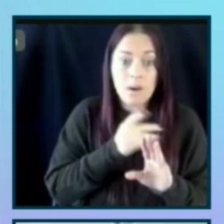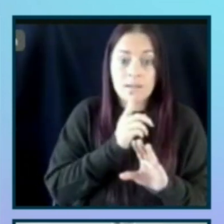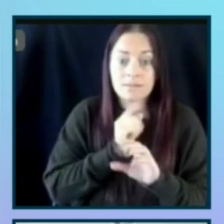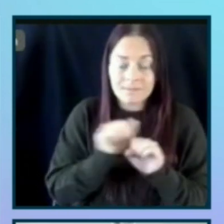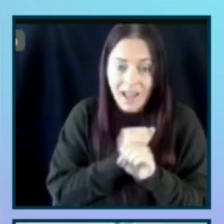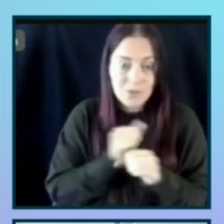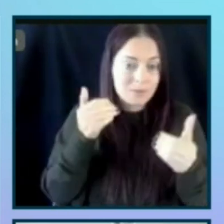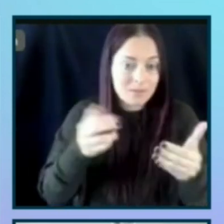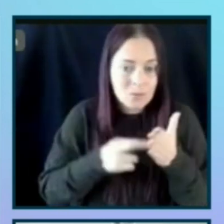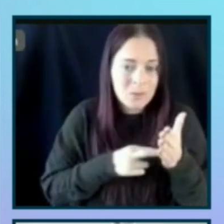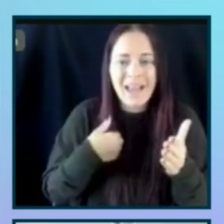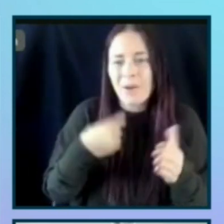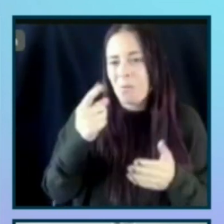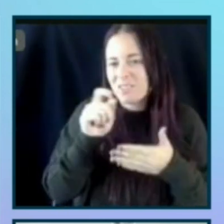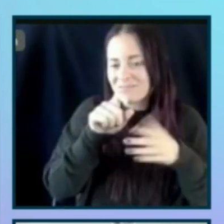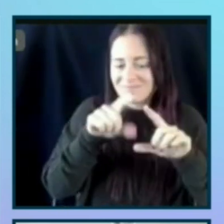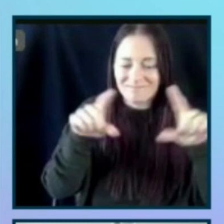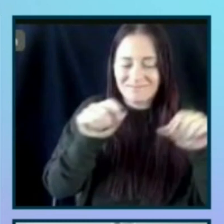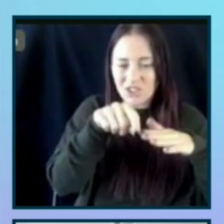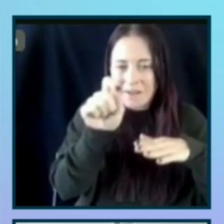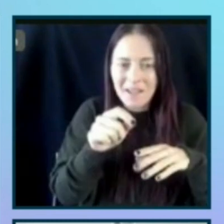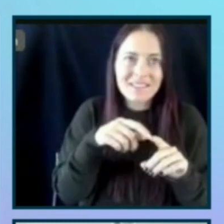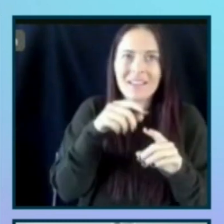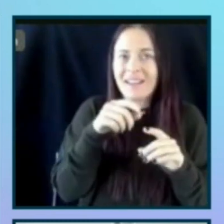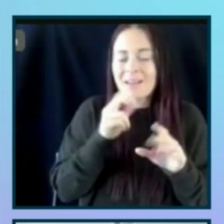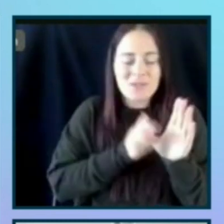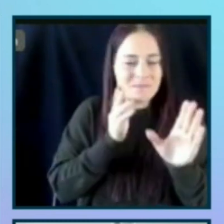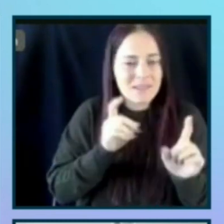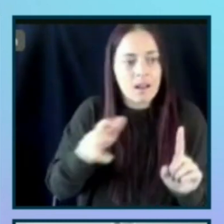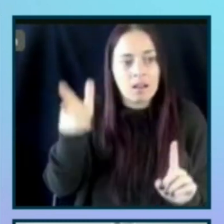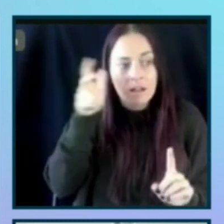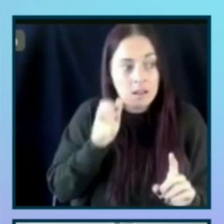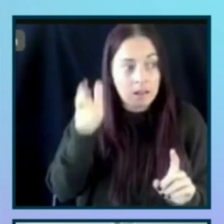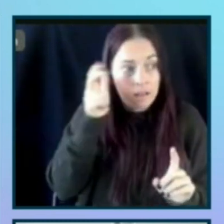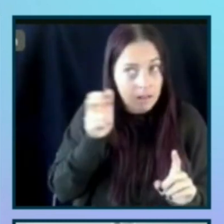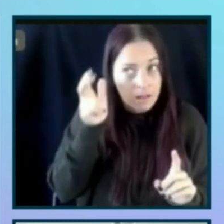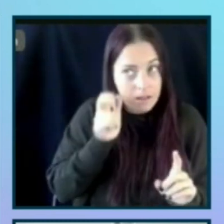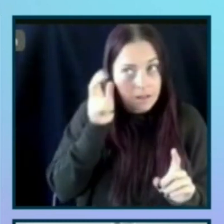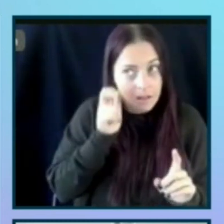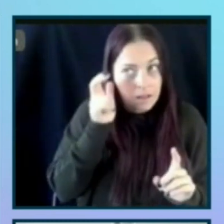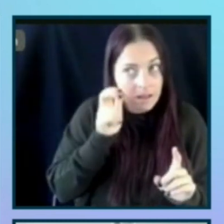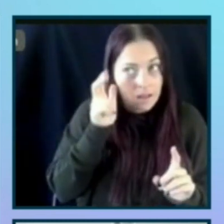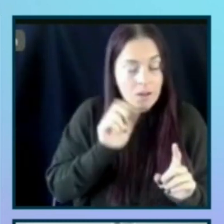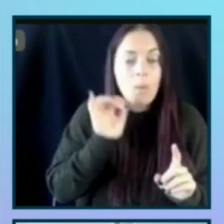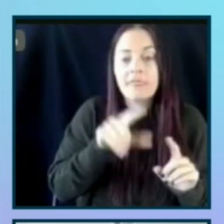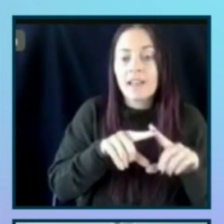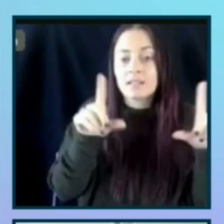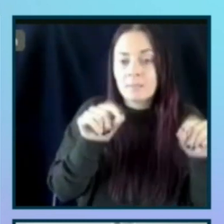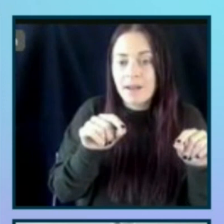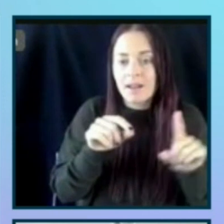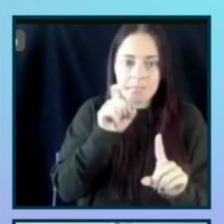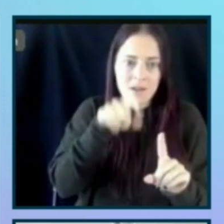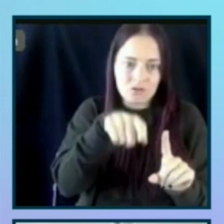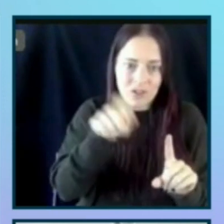really lengthy label, so participants had to listen a long time before hearing that it was a checkbox. And so this means they were listening to the content